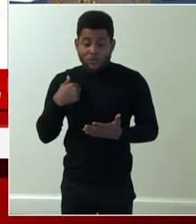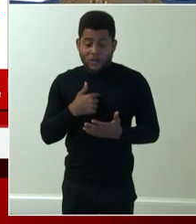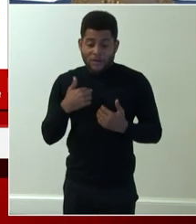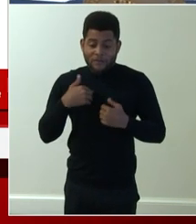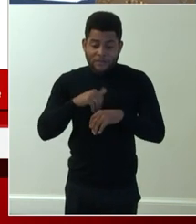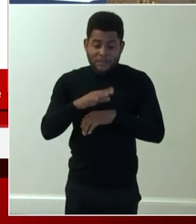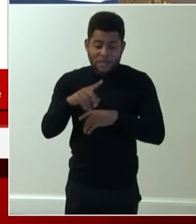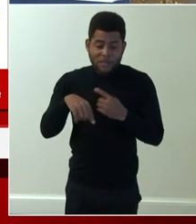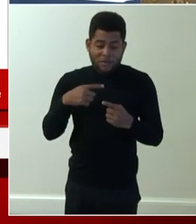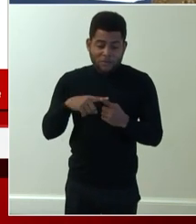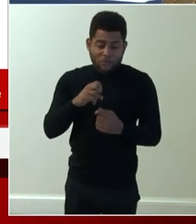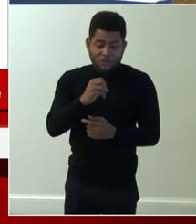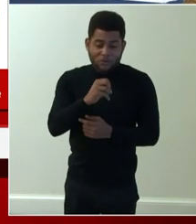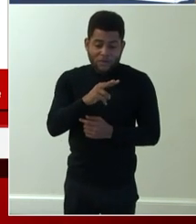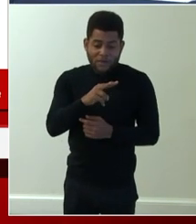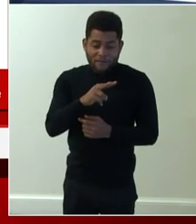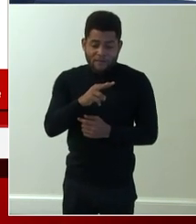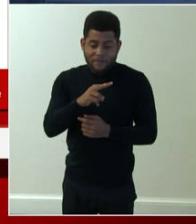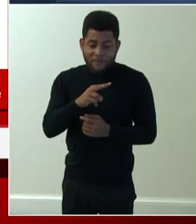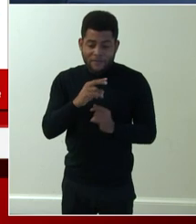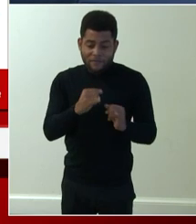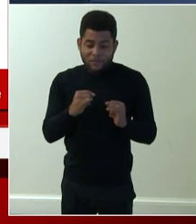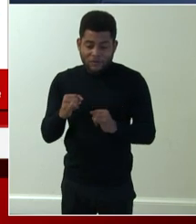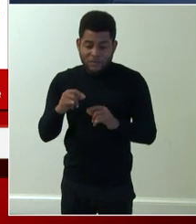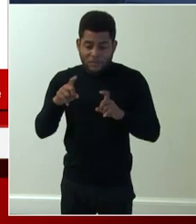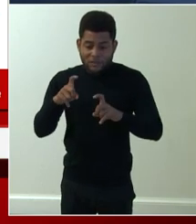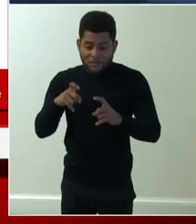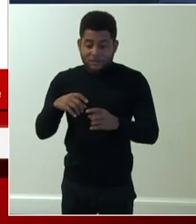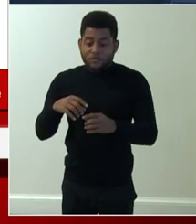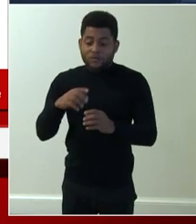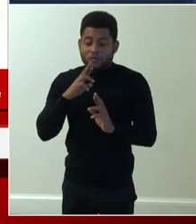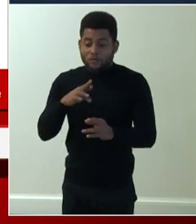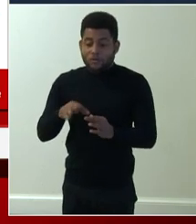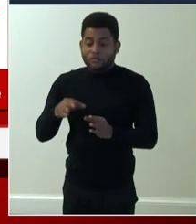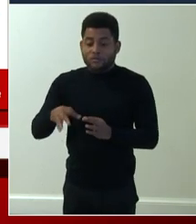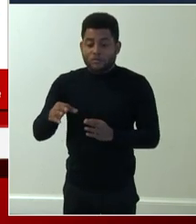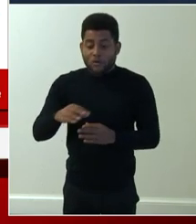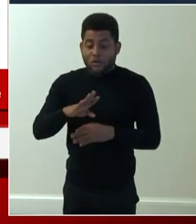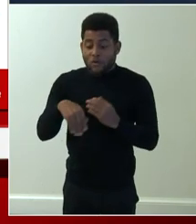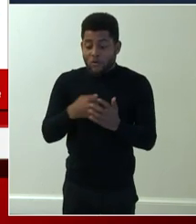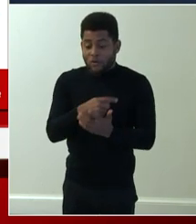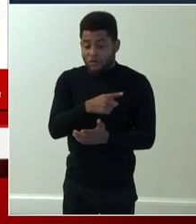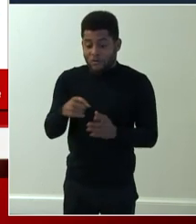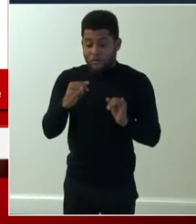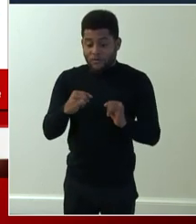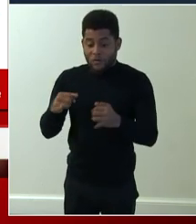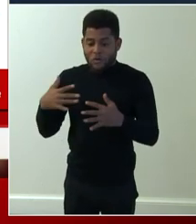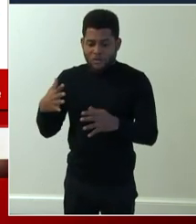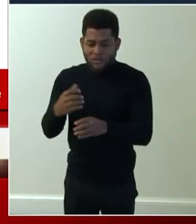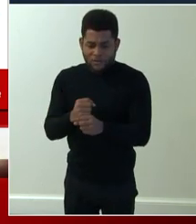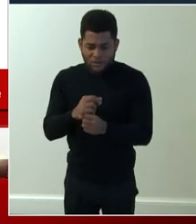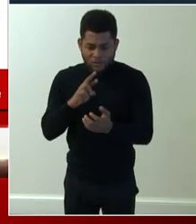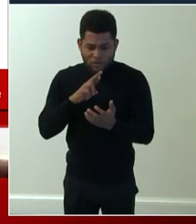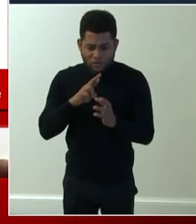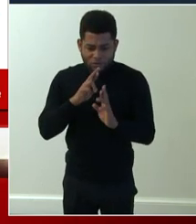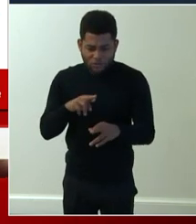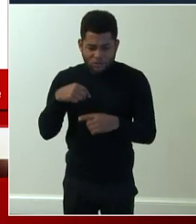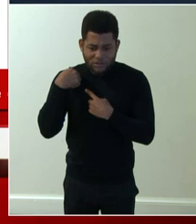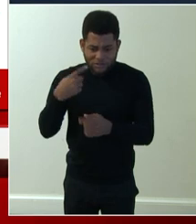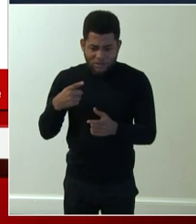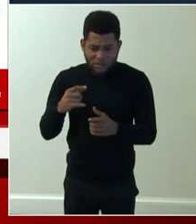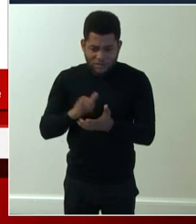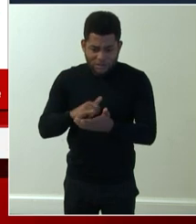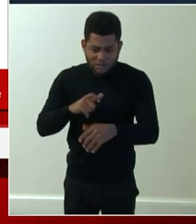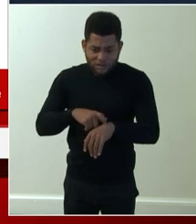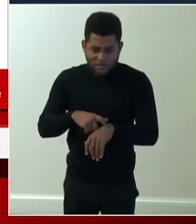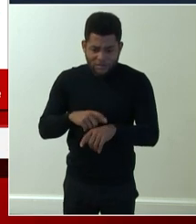individuals that their test results were delayed. All of those individuals have received their results since that time. Testing